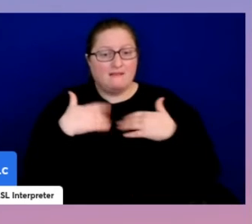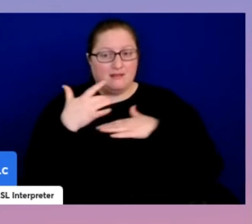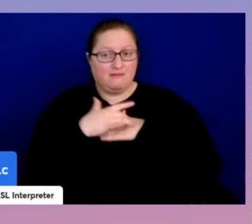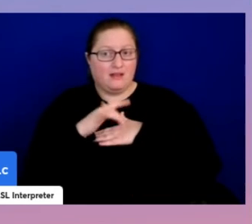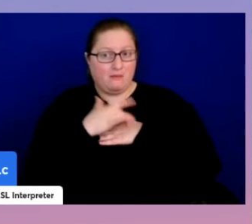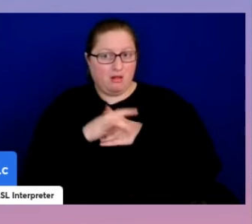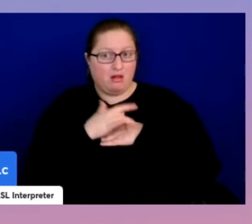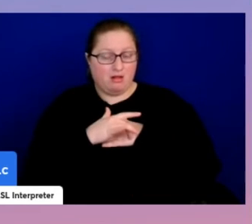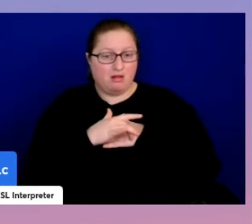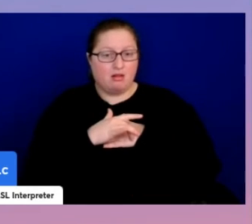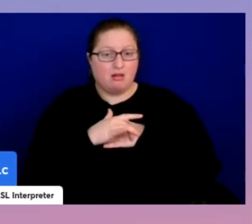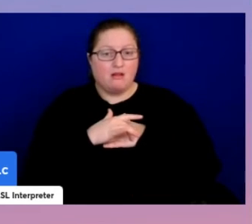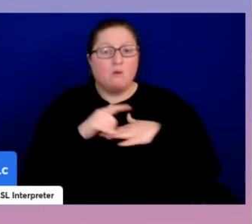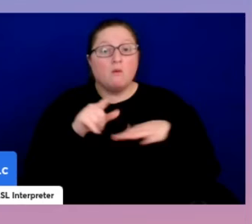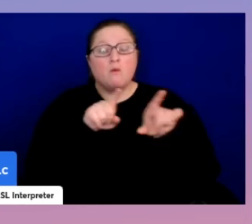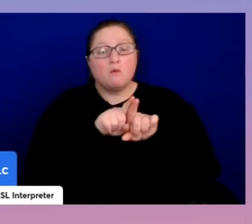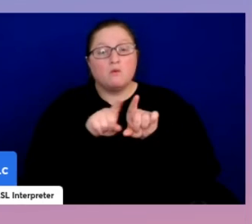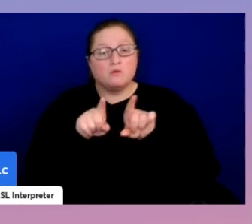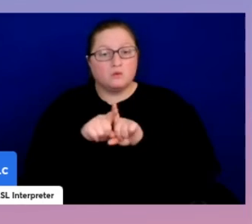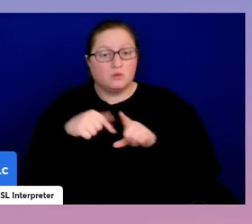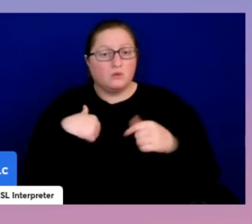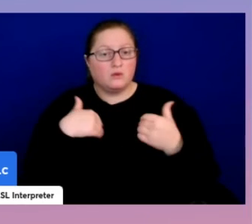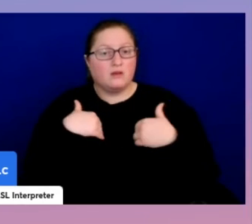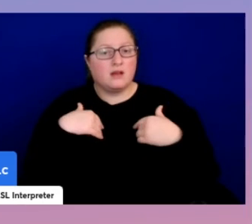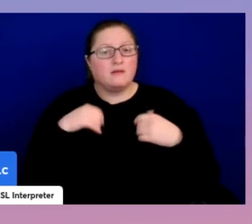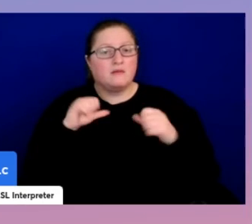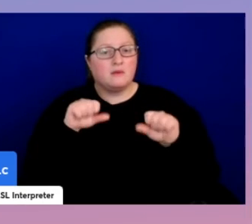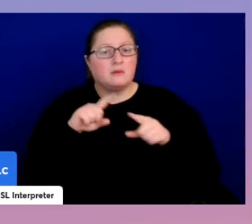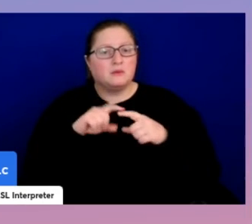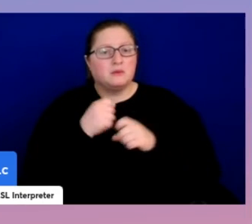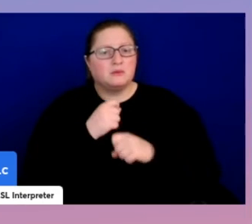Okay, and also we have to make sure that